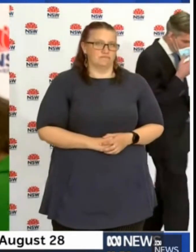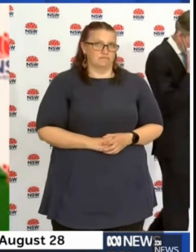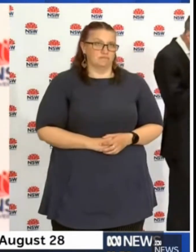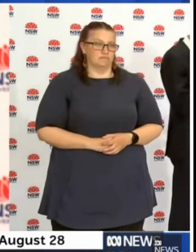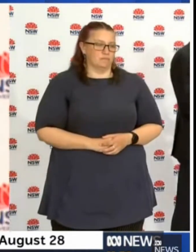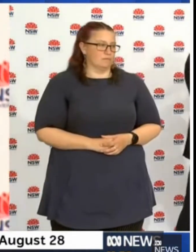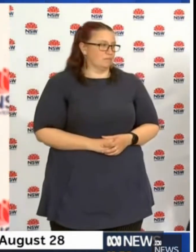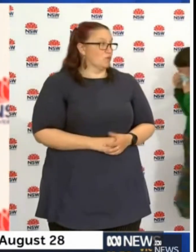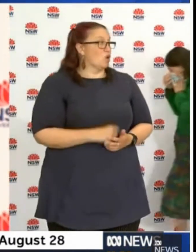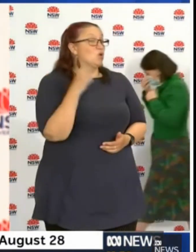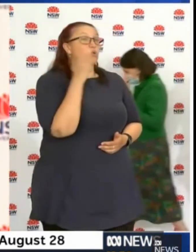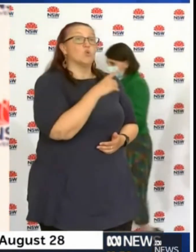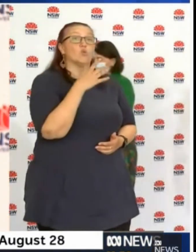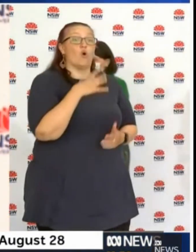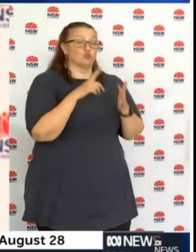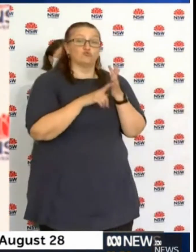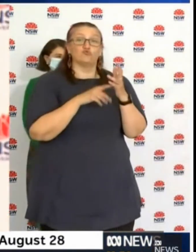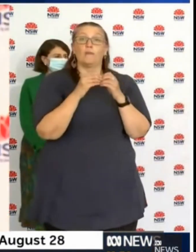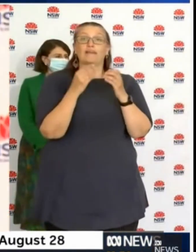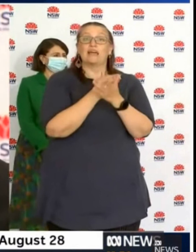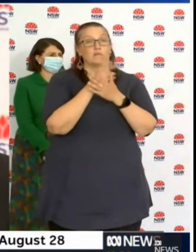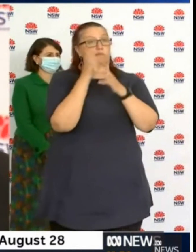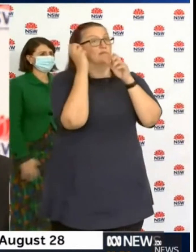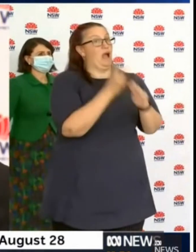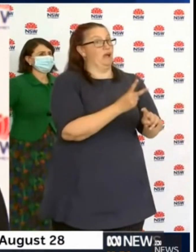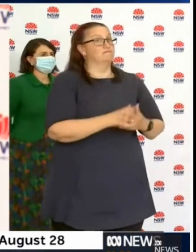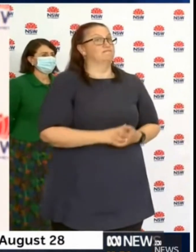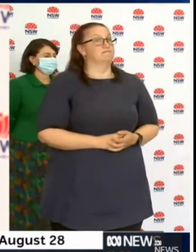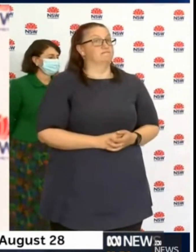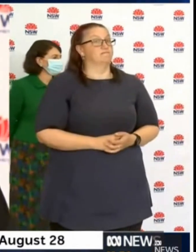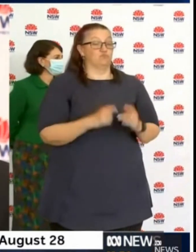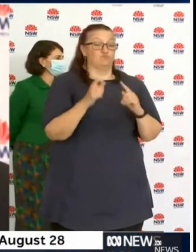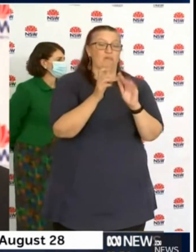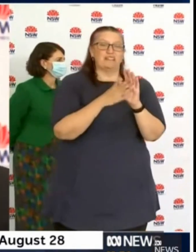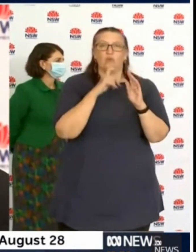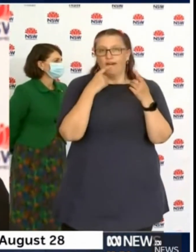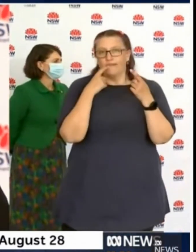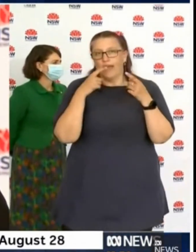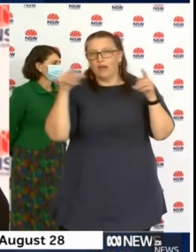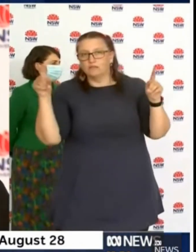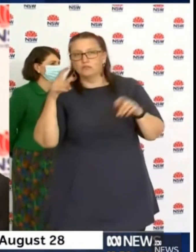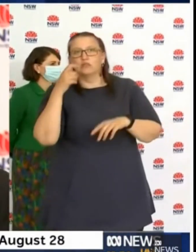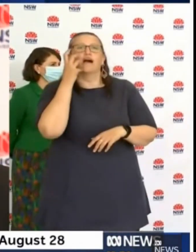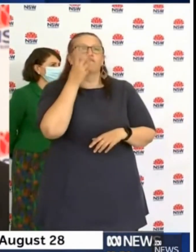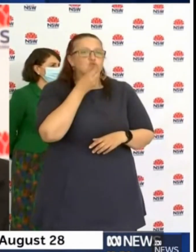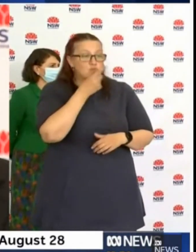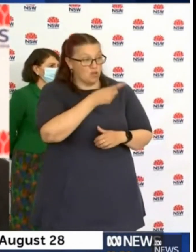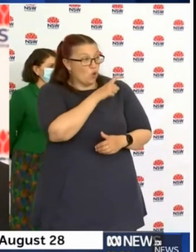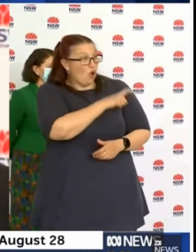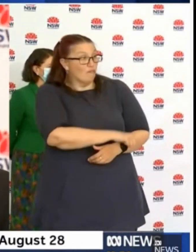come back. I know it's going to be announced by the Prime Minister later, but are you confident that where it's landed is going to be